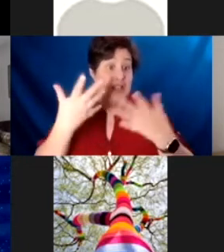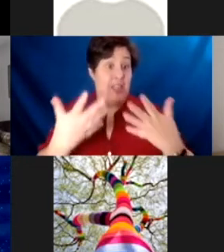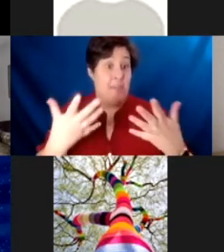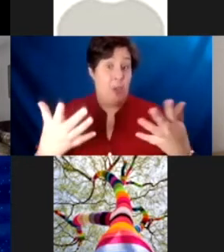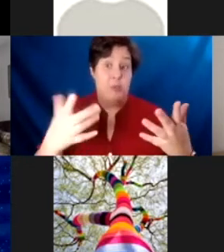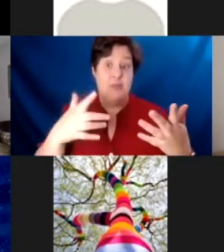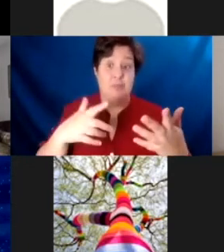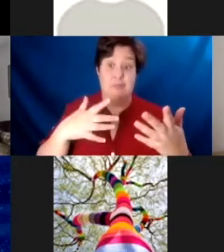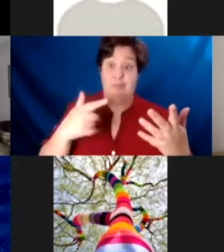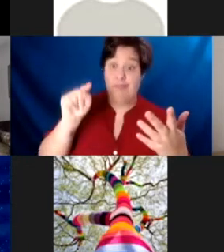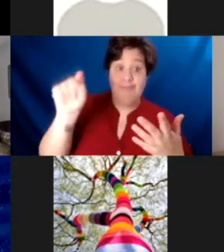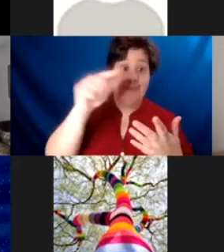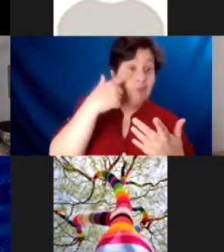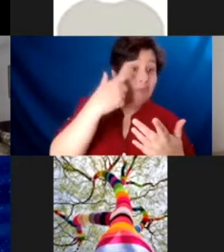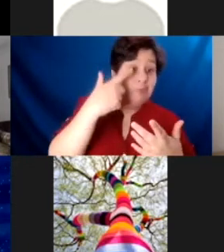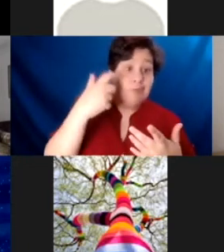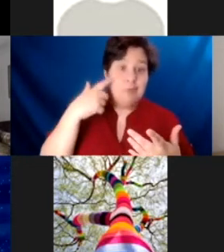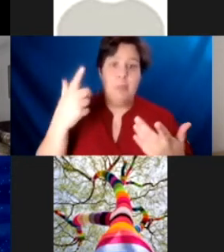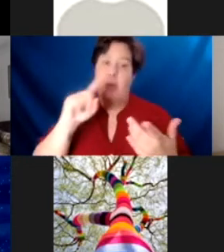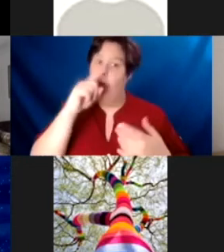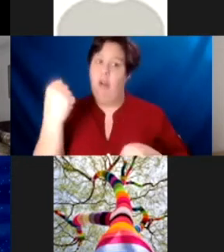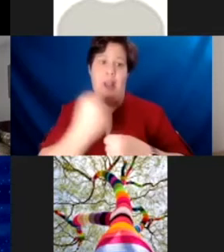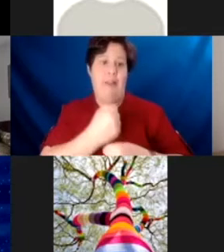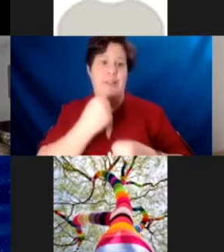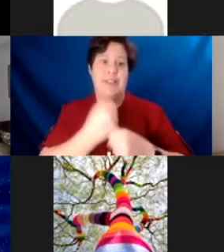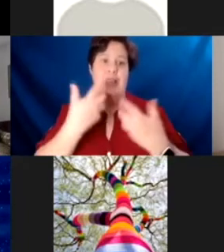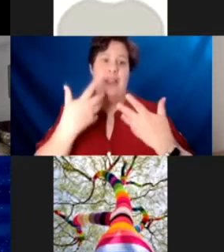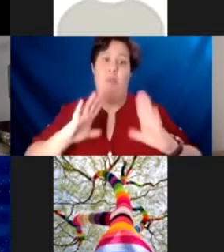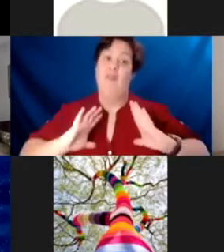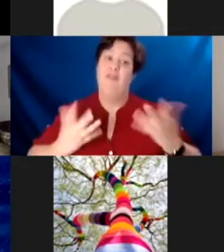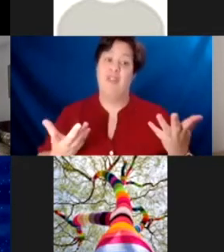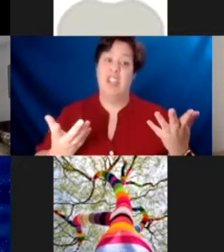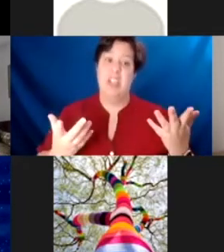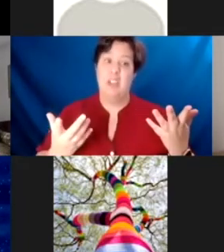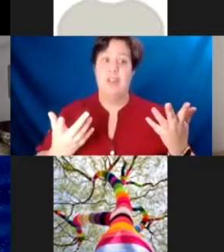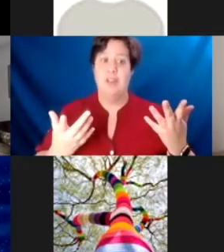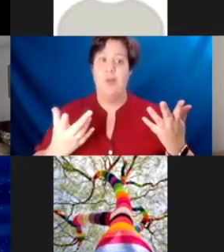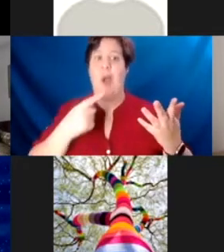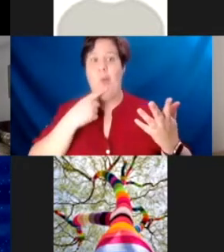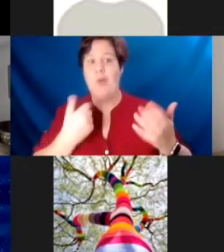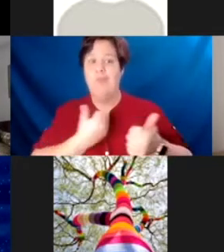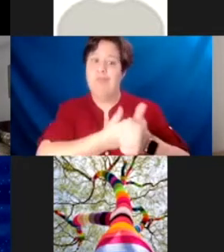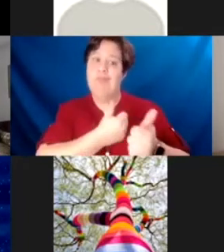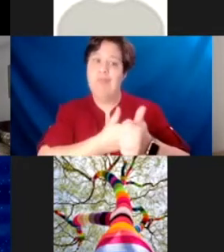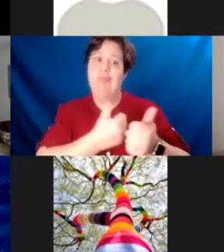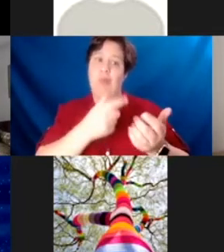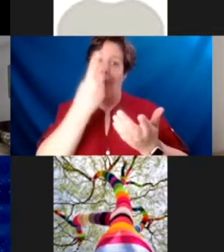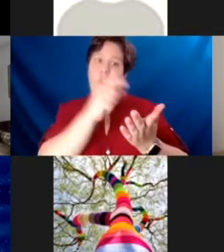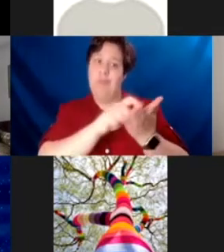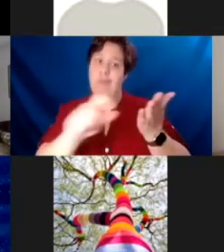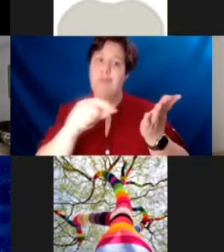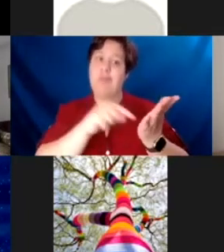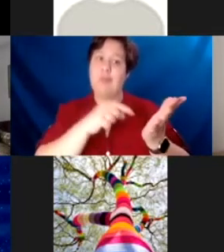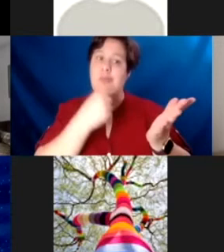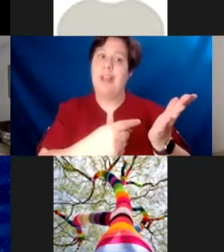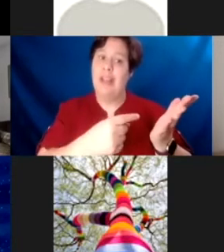time, but we can't guarantee at this stage that it would be free. So I'd err on the safe side and just put a line in that say that would be